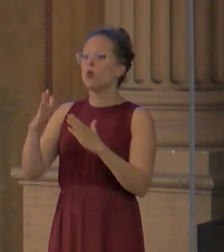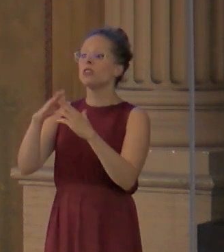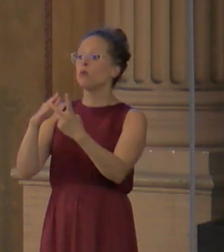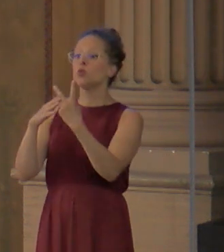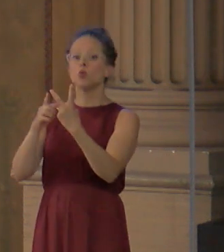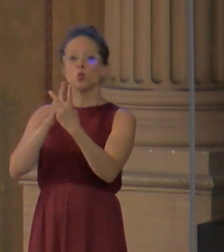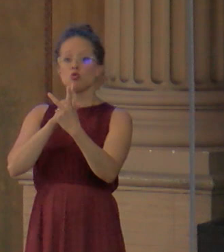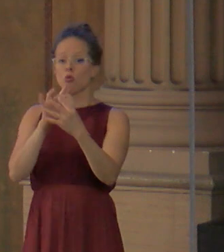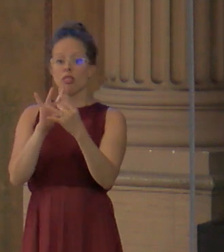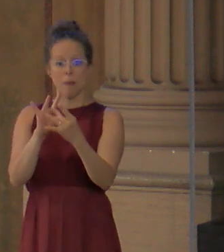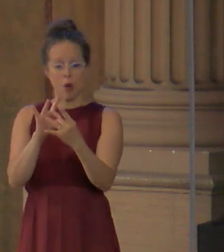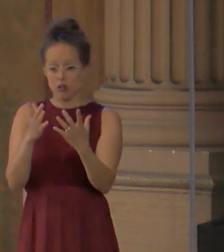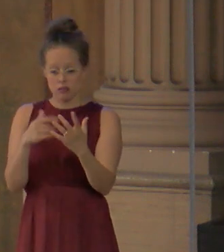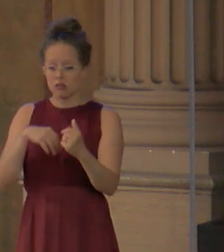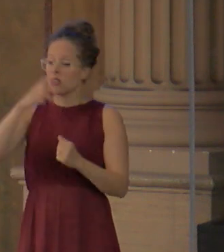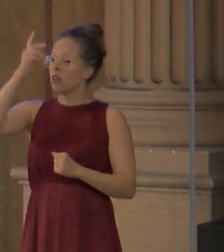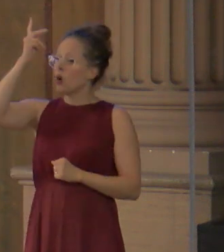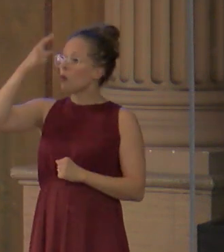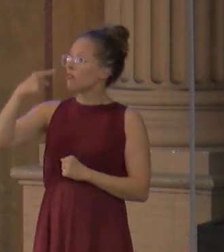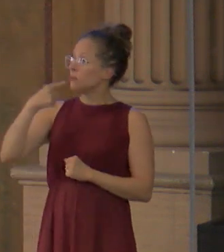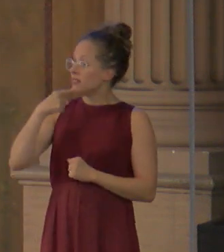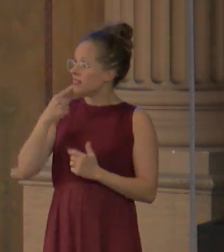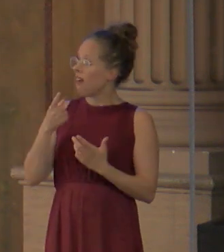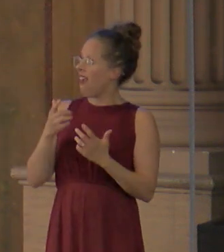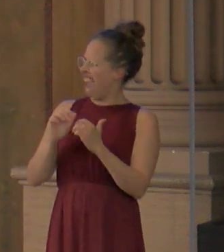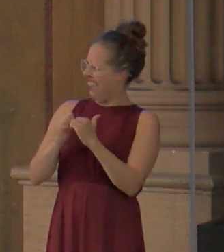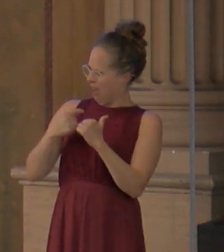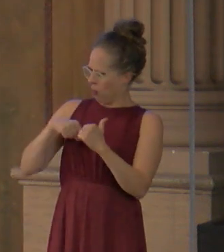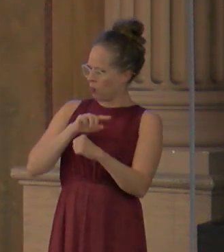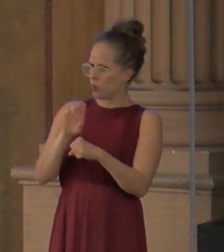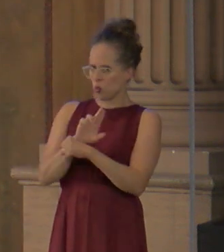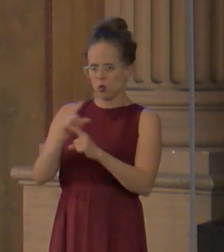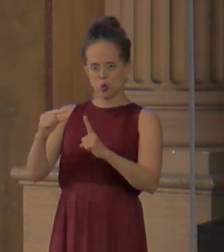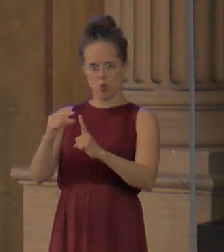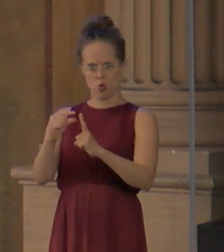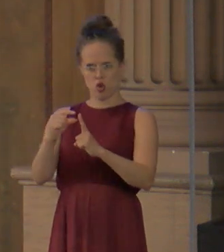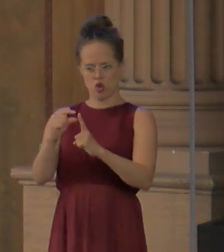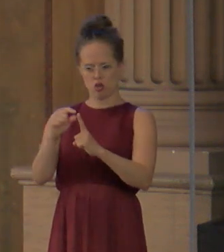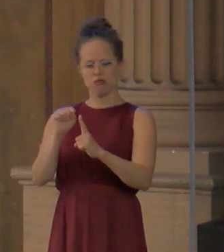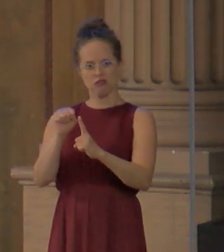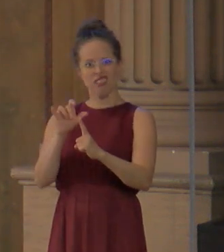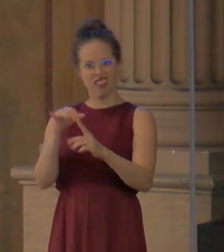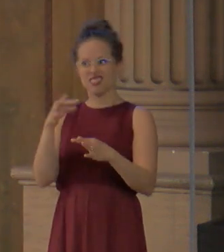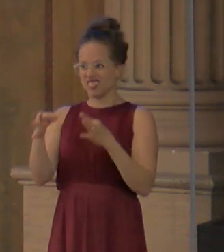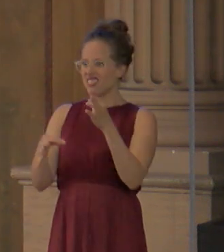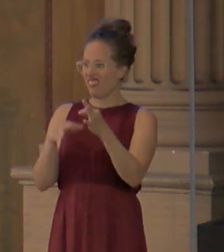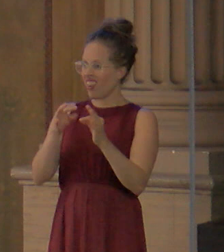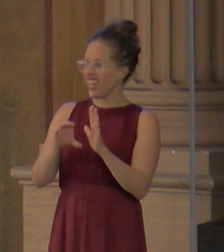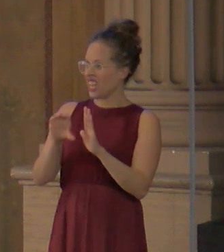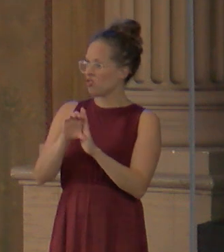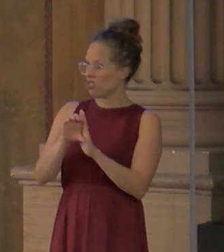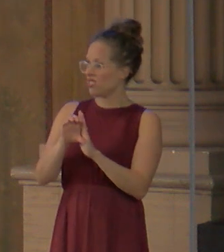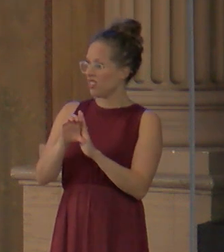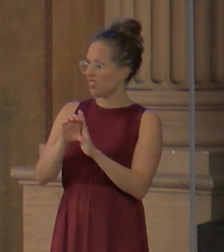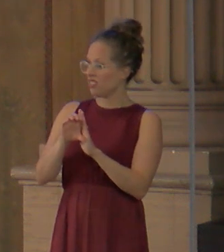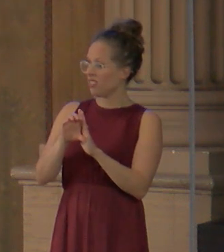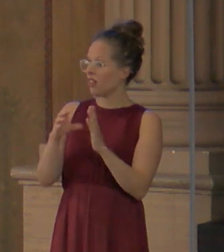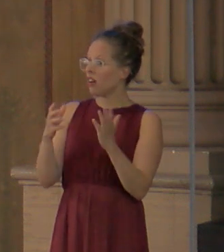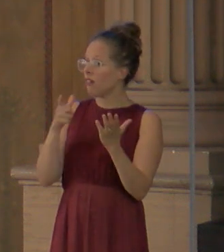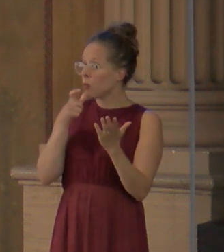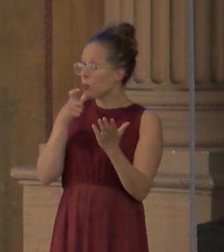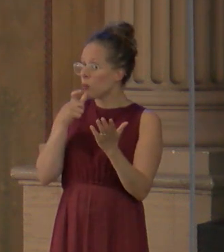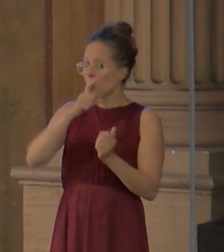says that the way we use our words is a defining characteristic of the wise